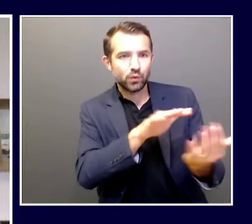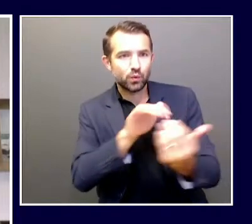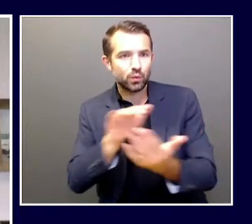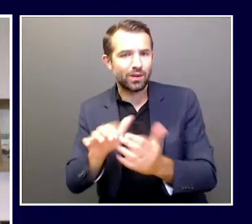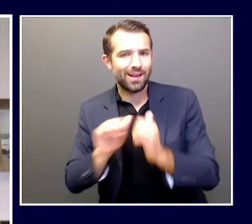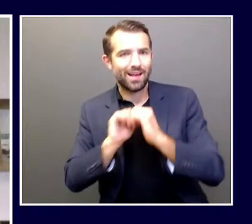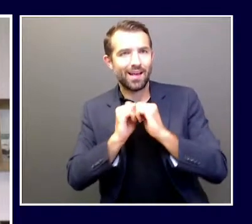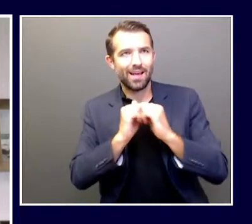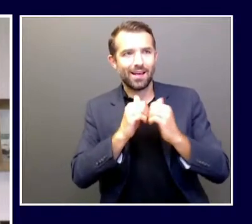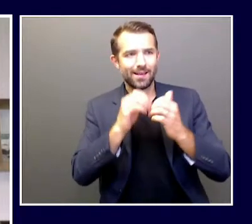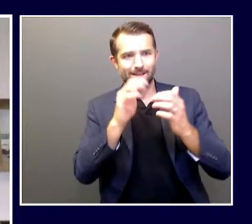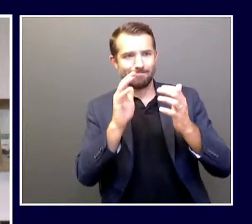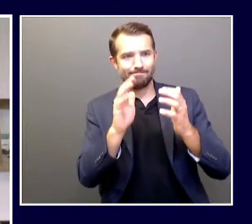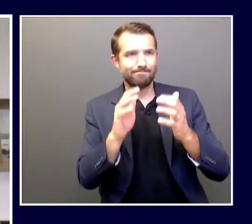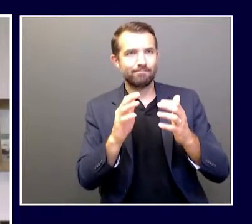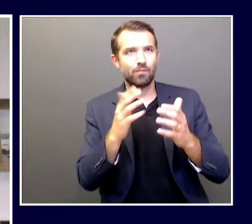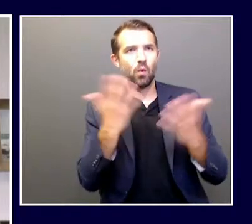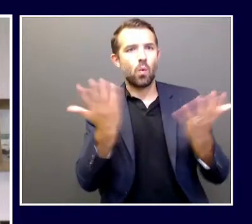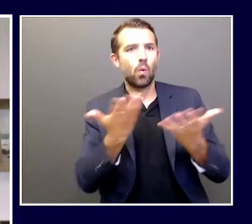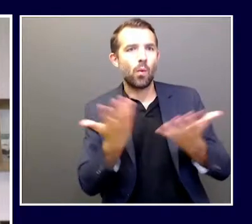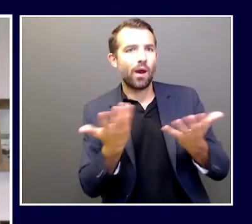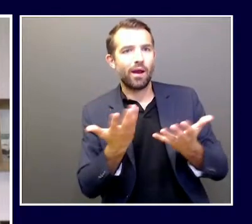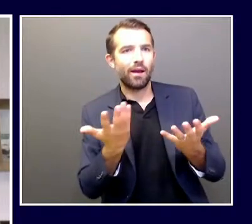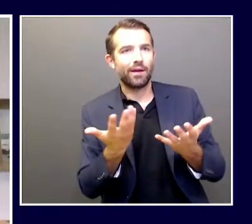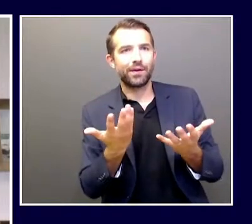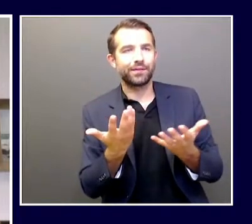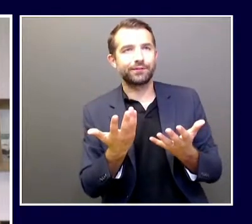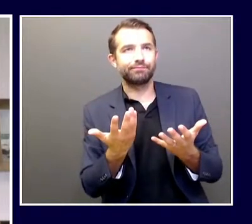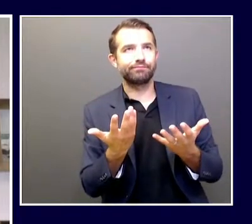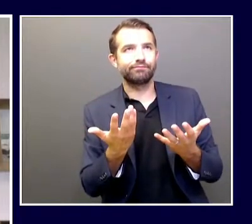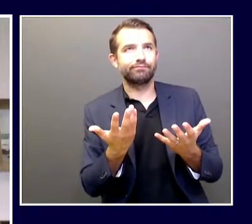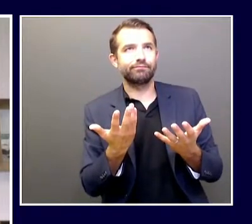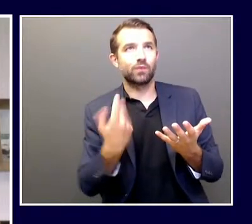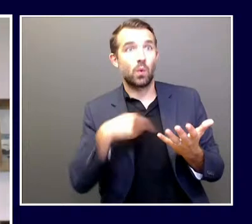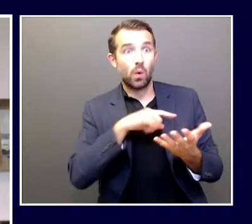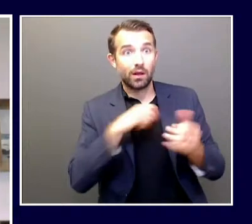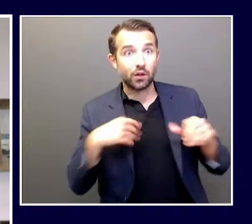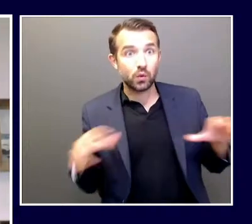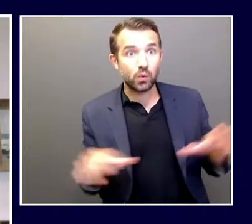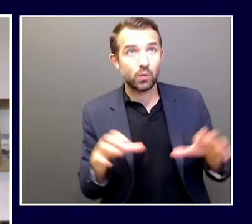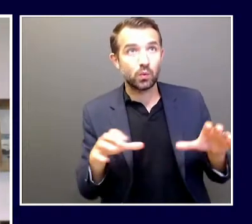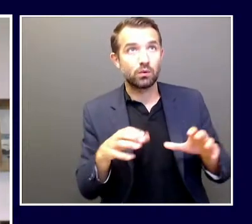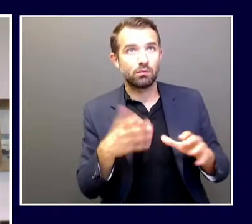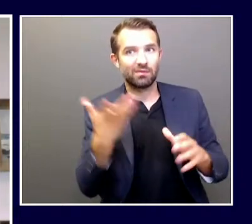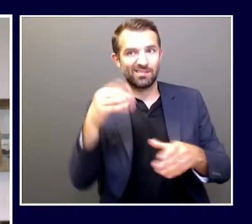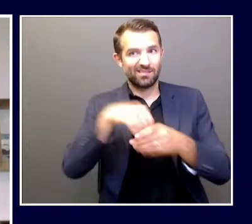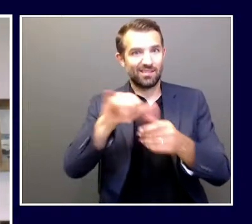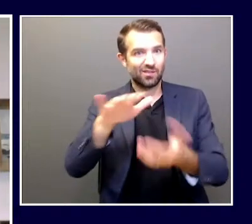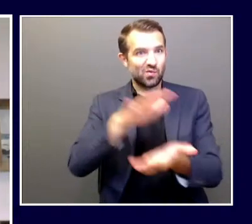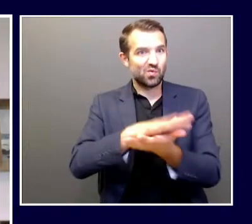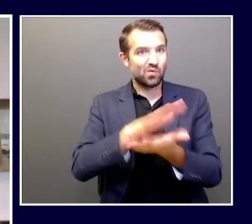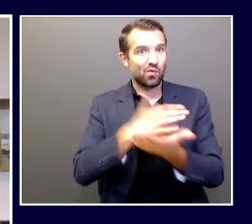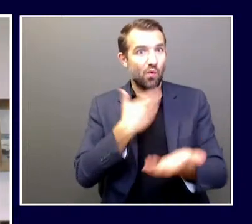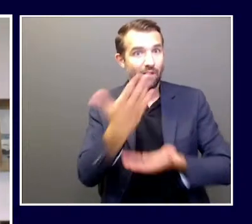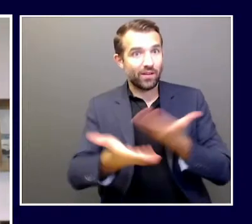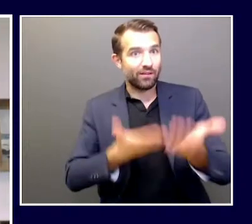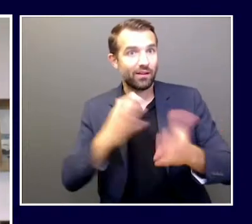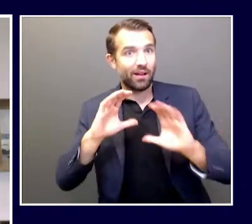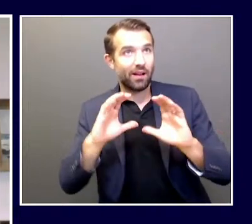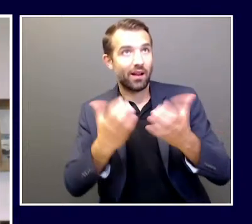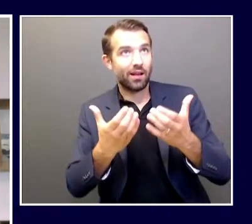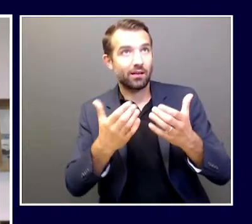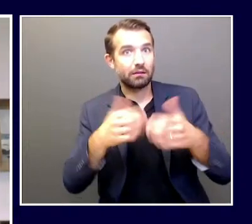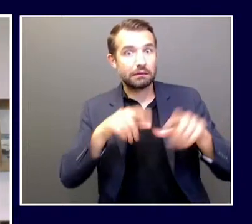game. Rolling out pooled testing to districts to provide that periodic, frequent basis for testing, something that Maine